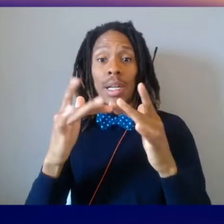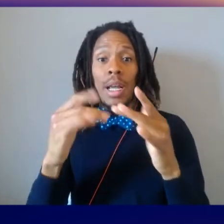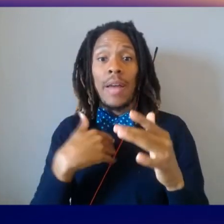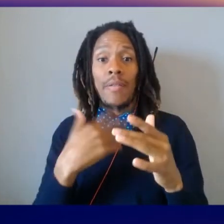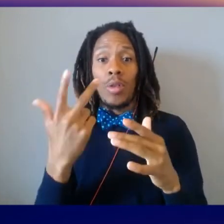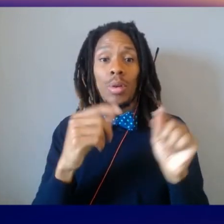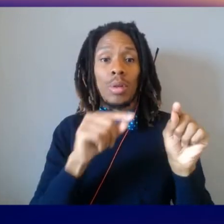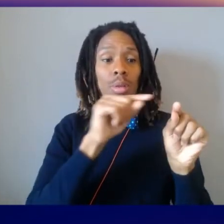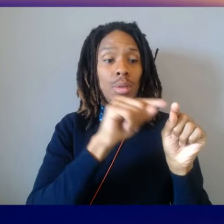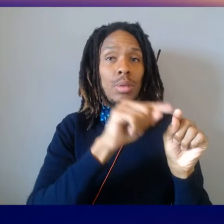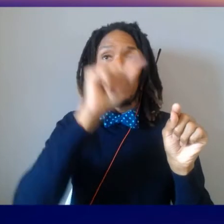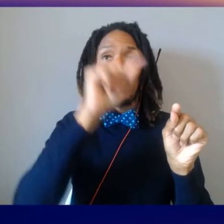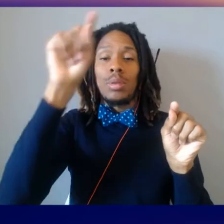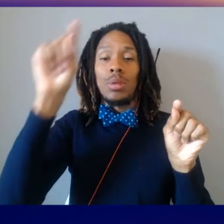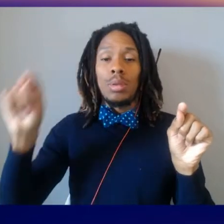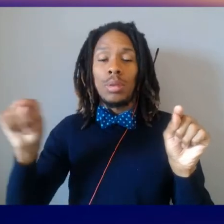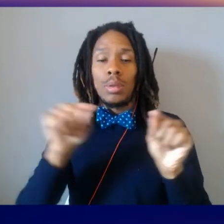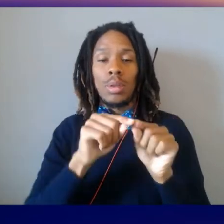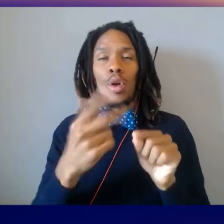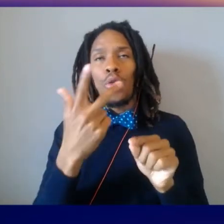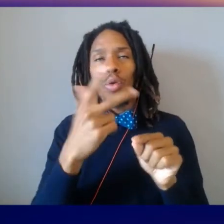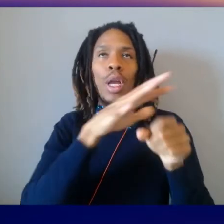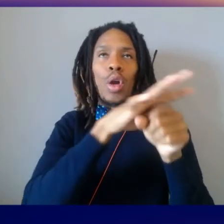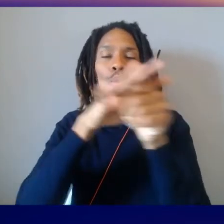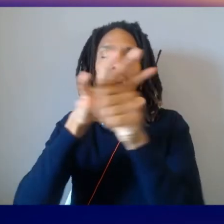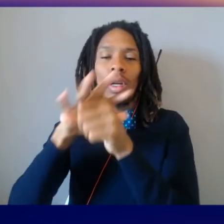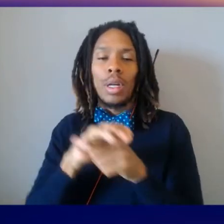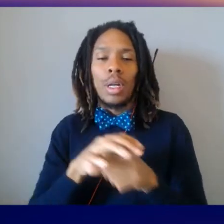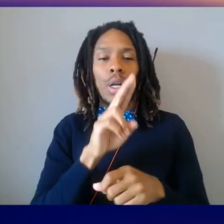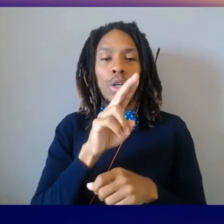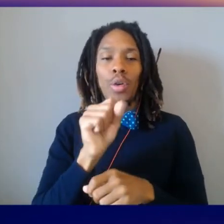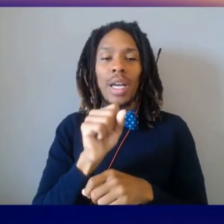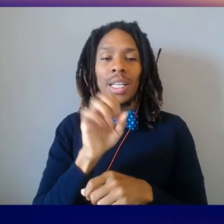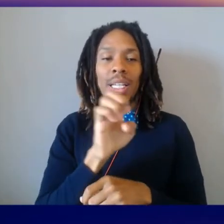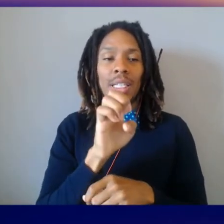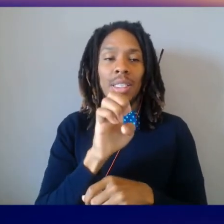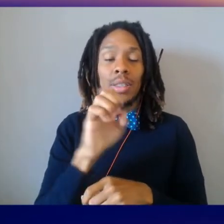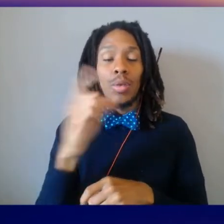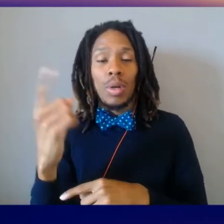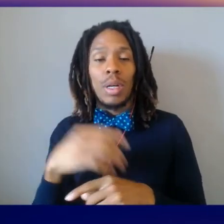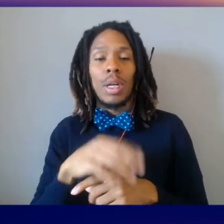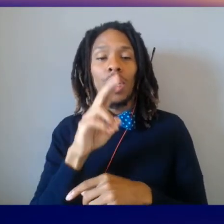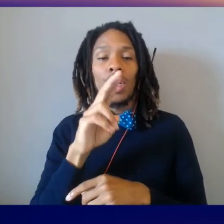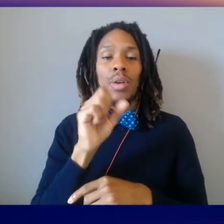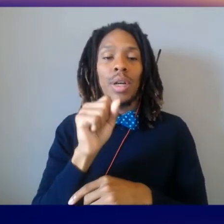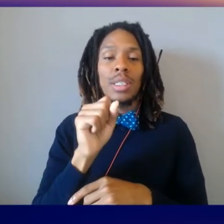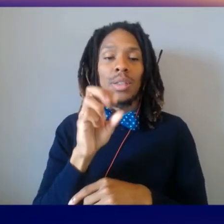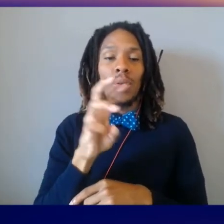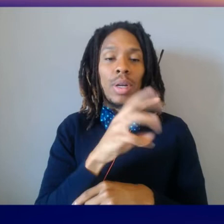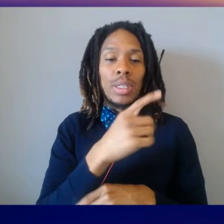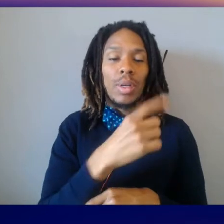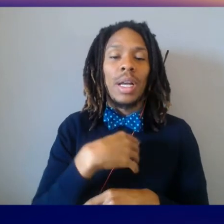edge locations or 3 regions, US East 1, EU West 1, AP South 1.